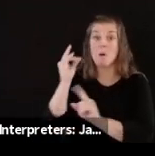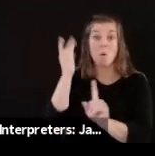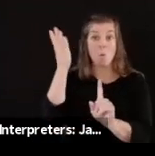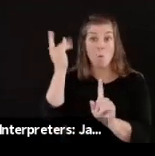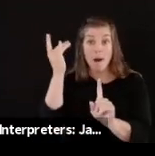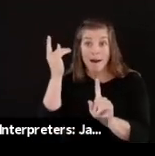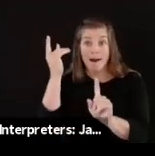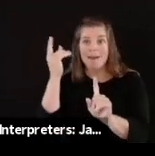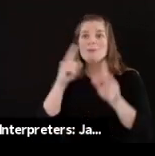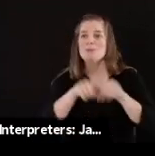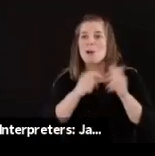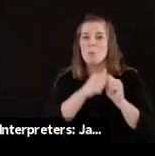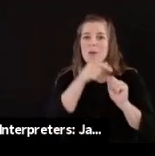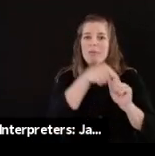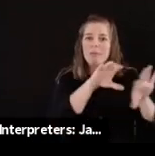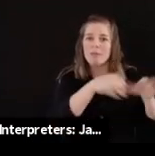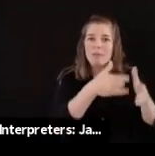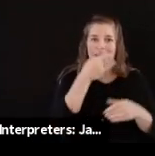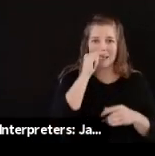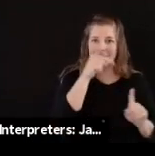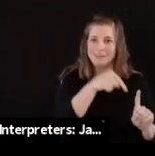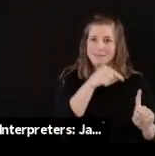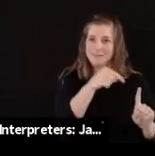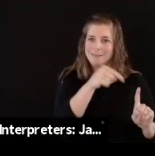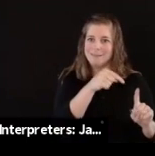activism of those kids in Soweto.